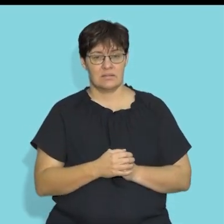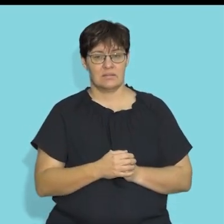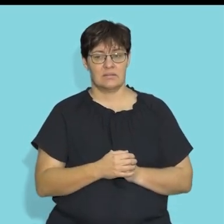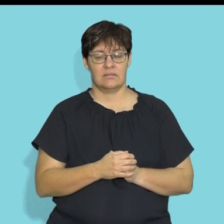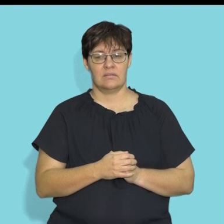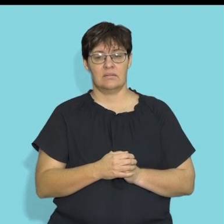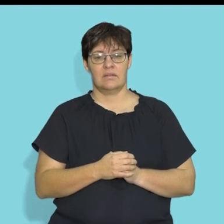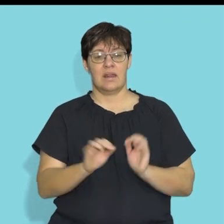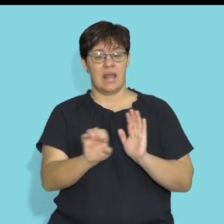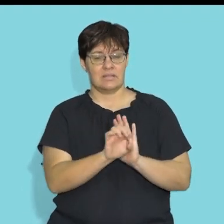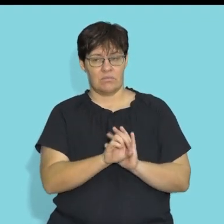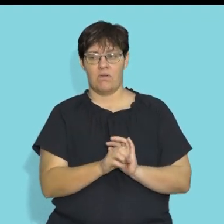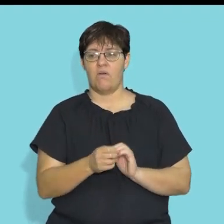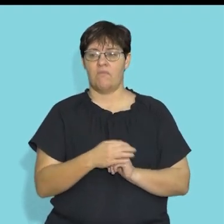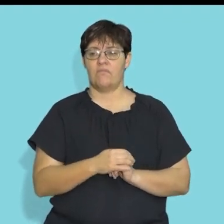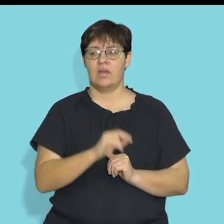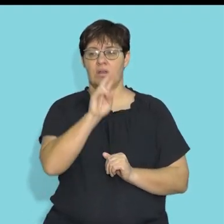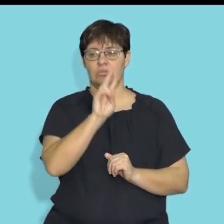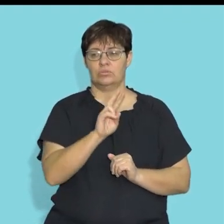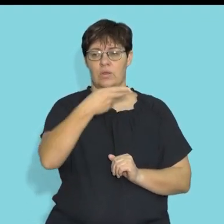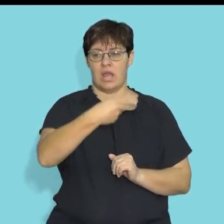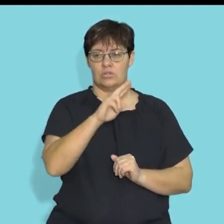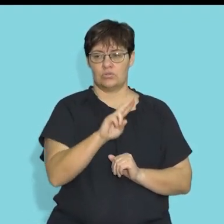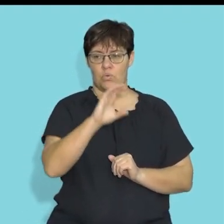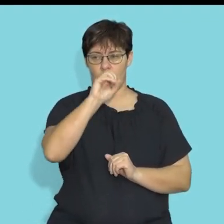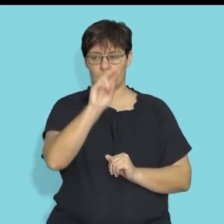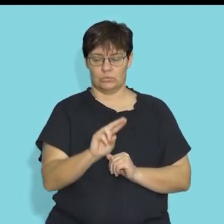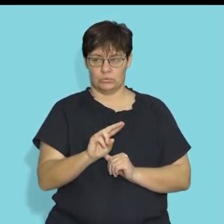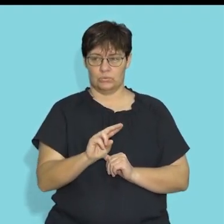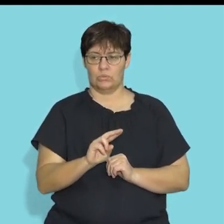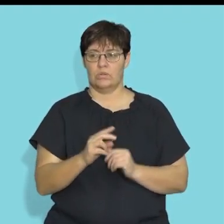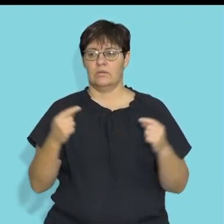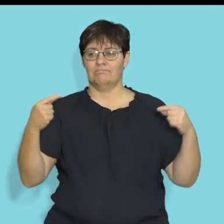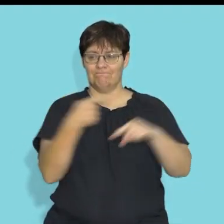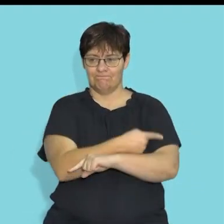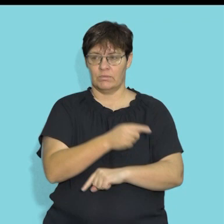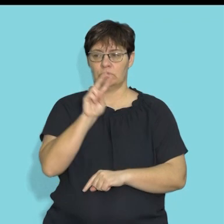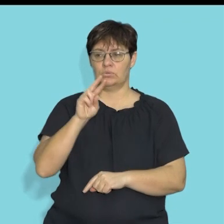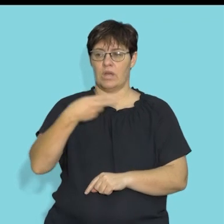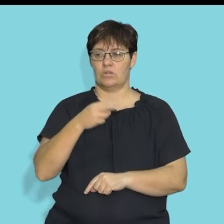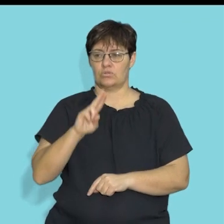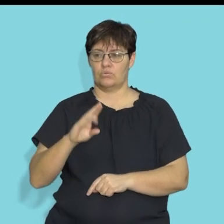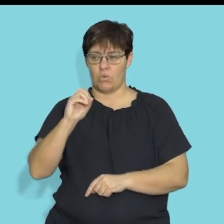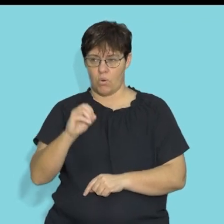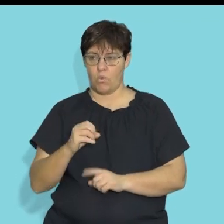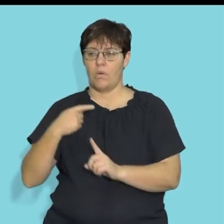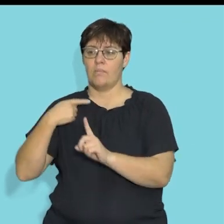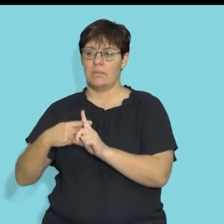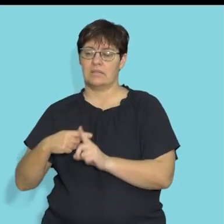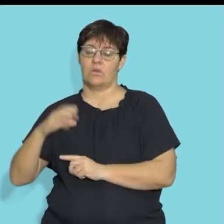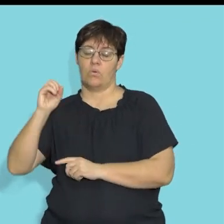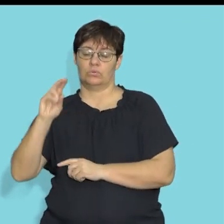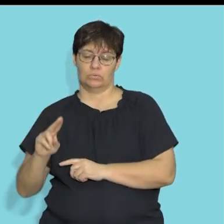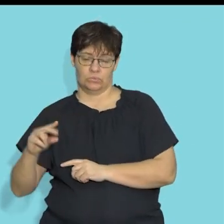another example there of hydrogen peroxide that decomposes into water and oxygen. We